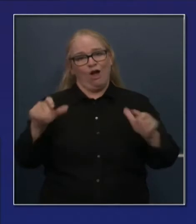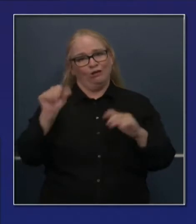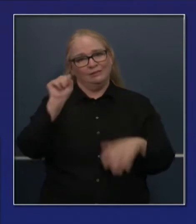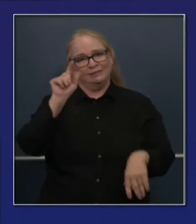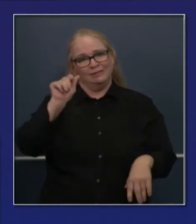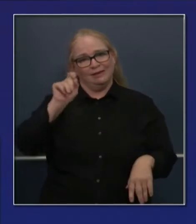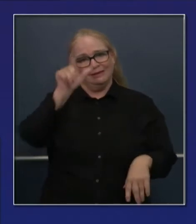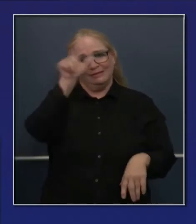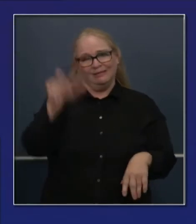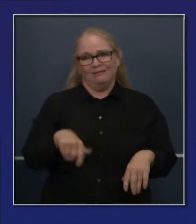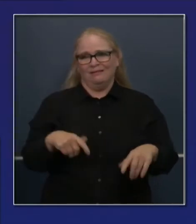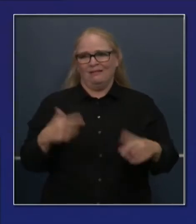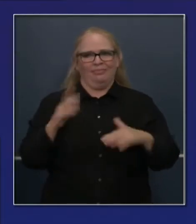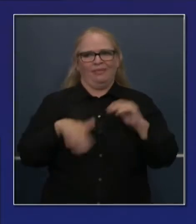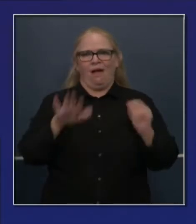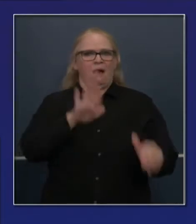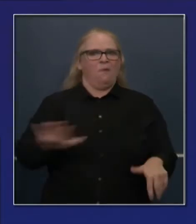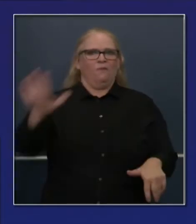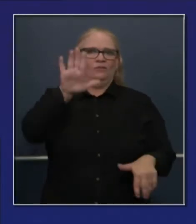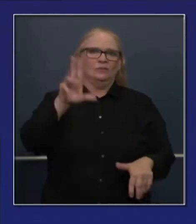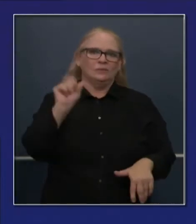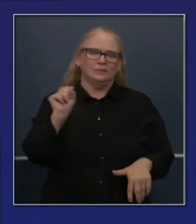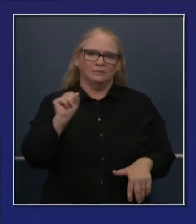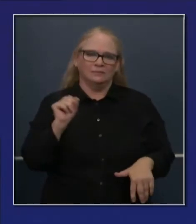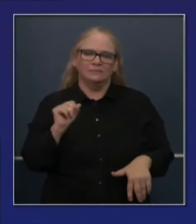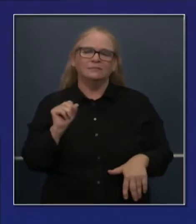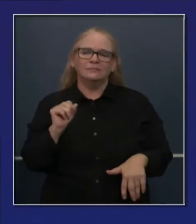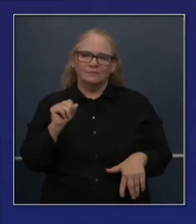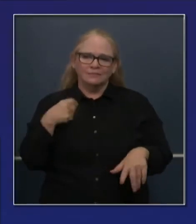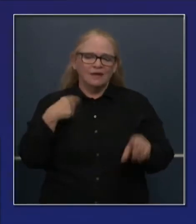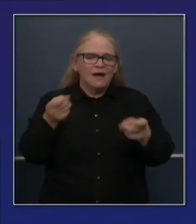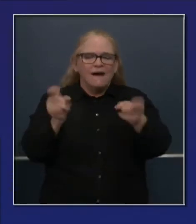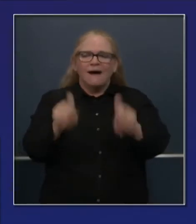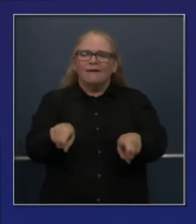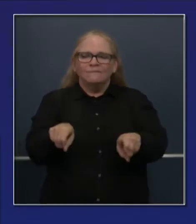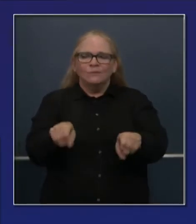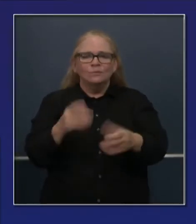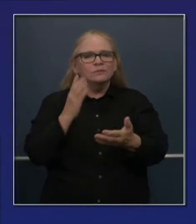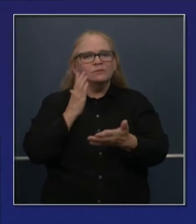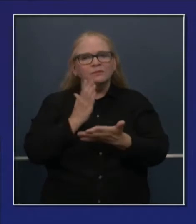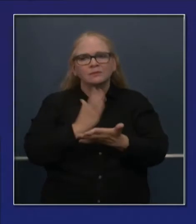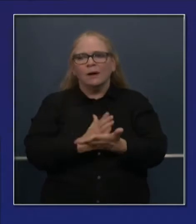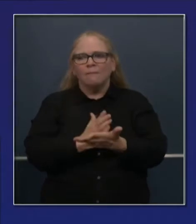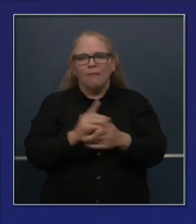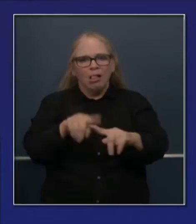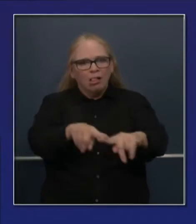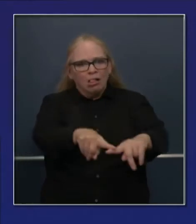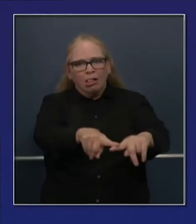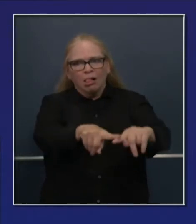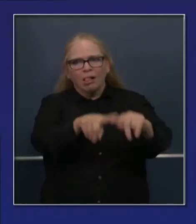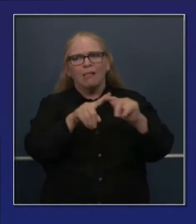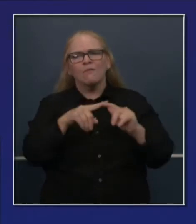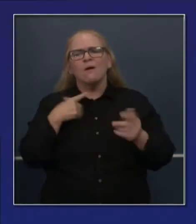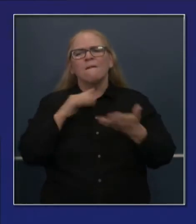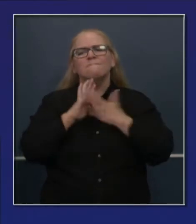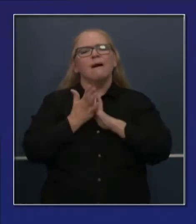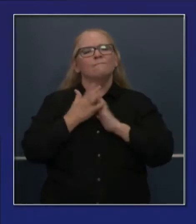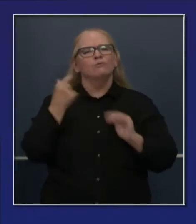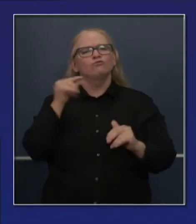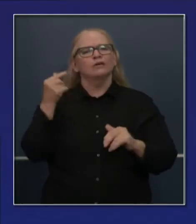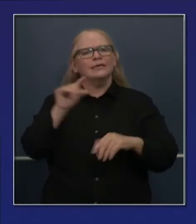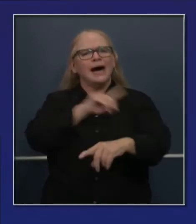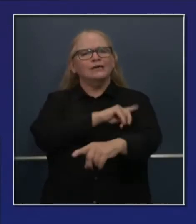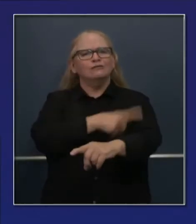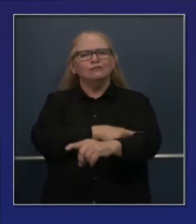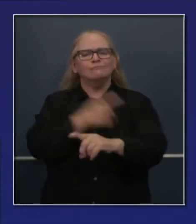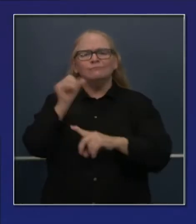and do better in terms of our low-carbon green growth future. We are committed to radically changing the way we produce and consume